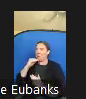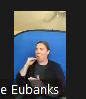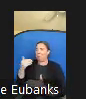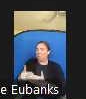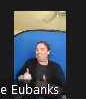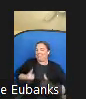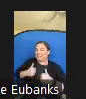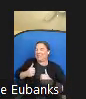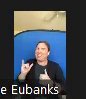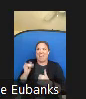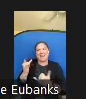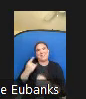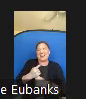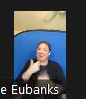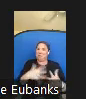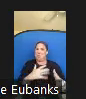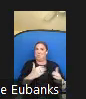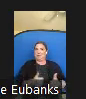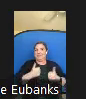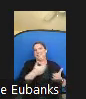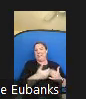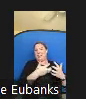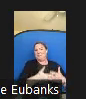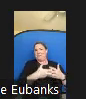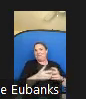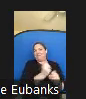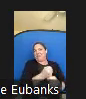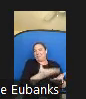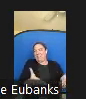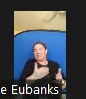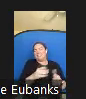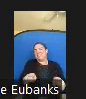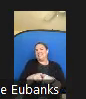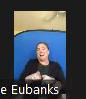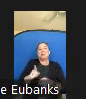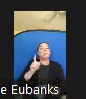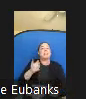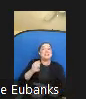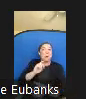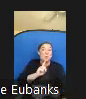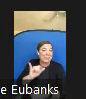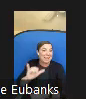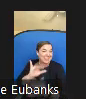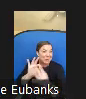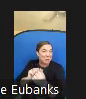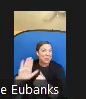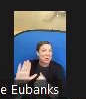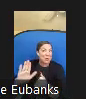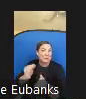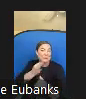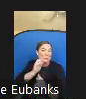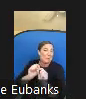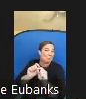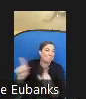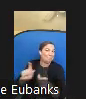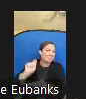wanting to live next to factories. And again, this is in the context of her upcoming book. So if you give any